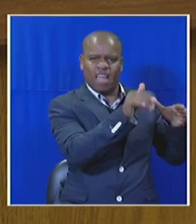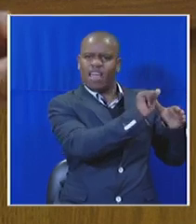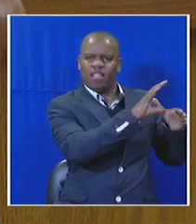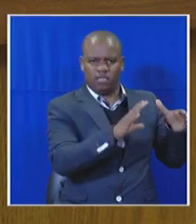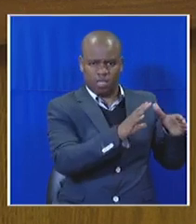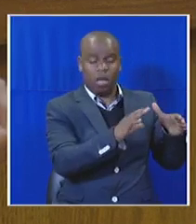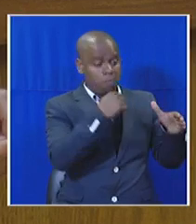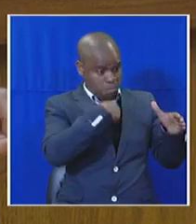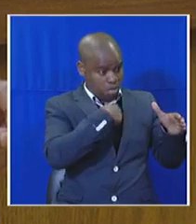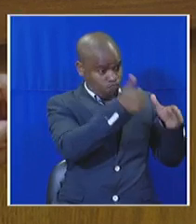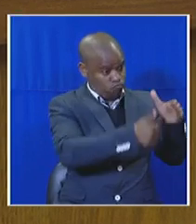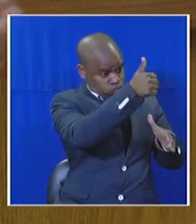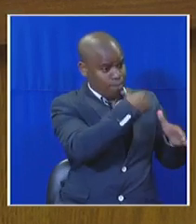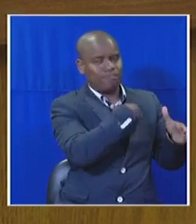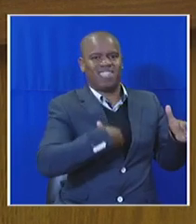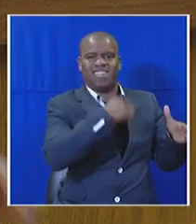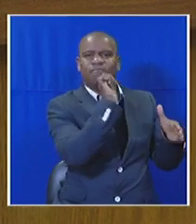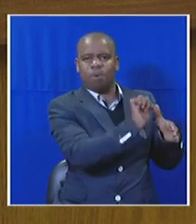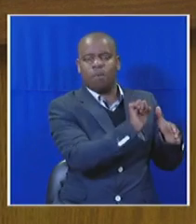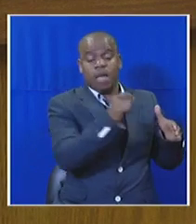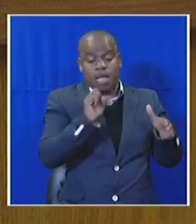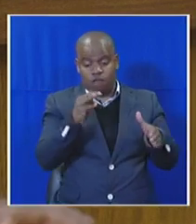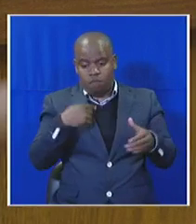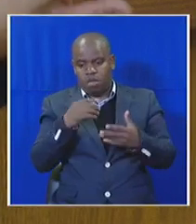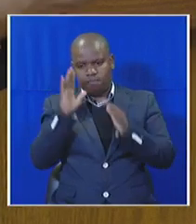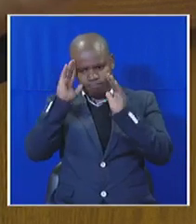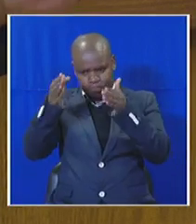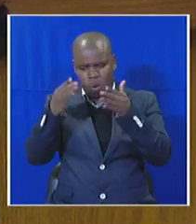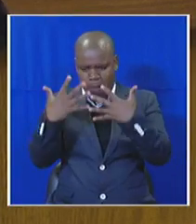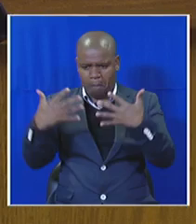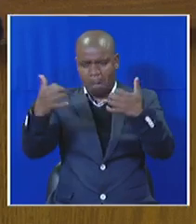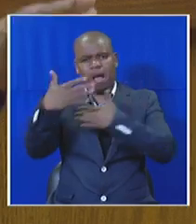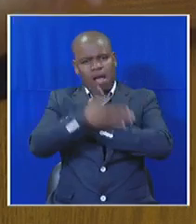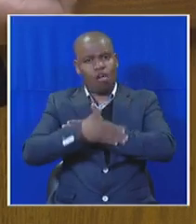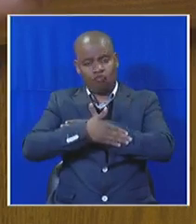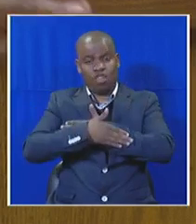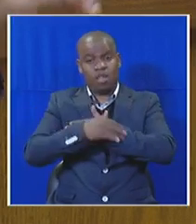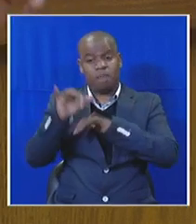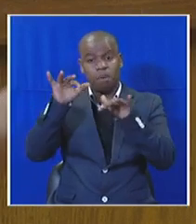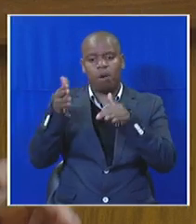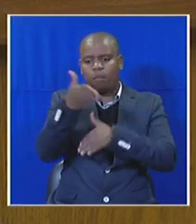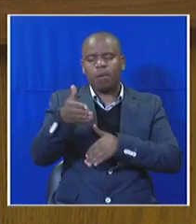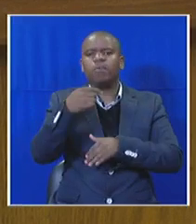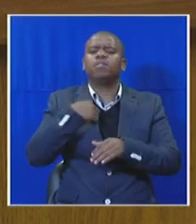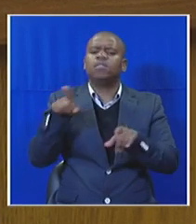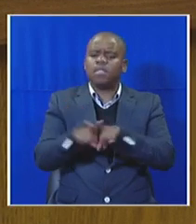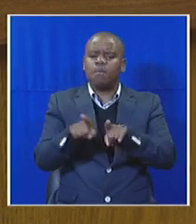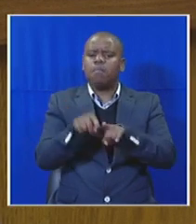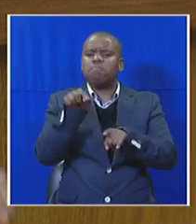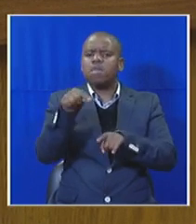When I speak to the country, I speak to the country. And I make the distinction between the two.